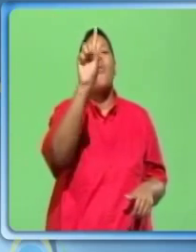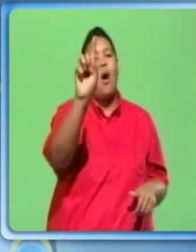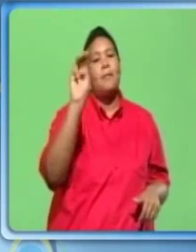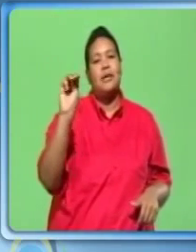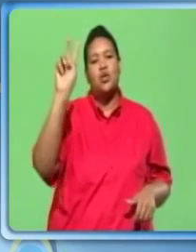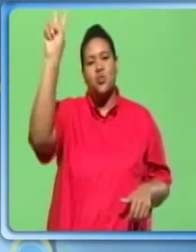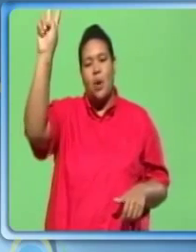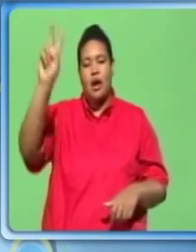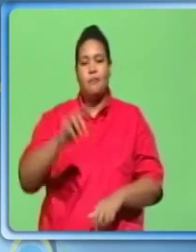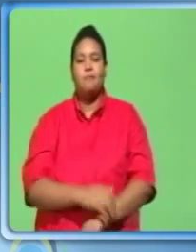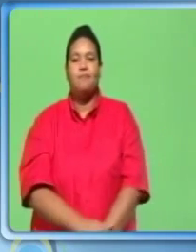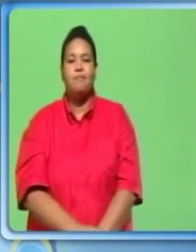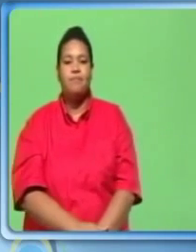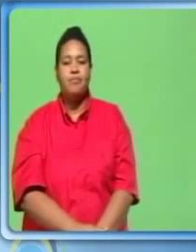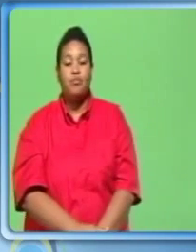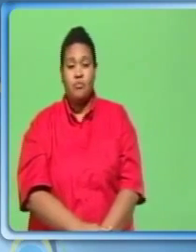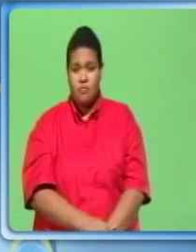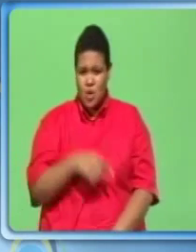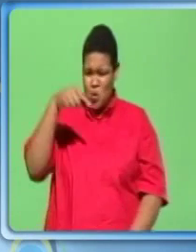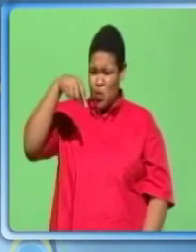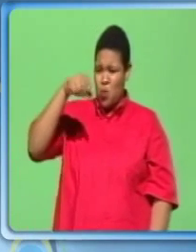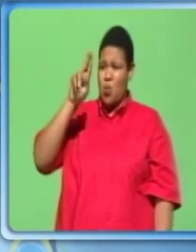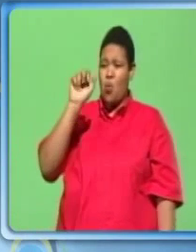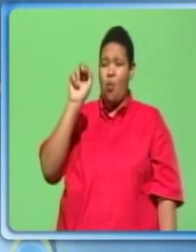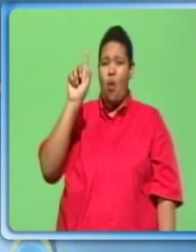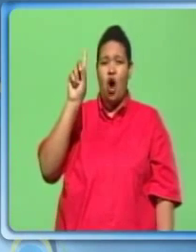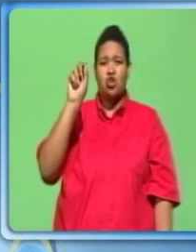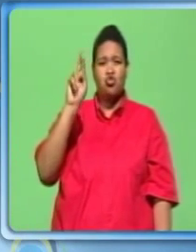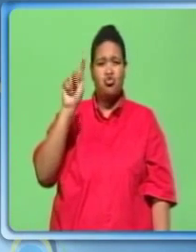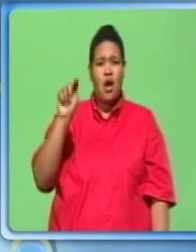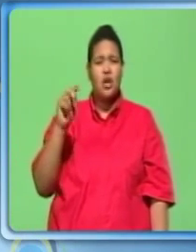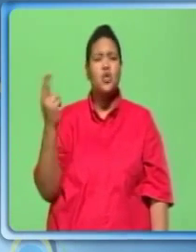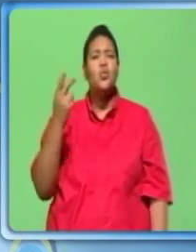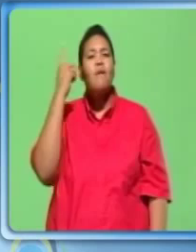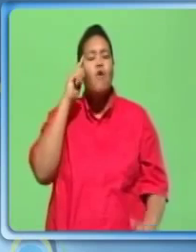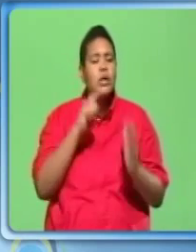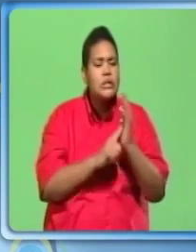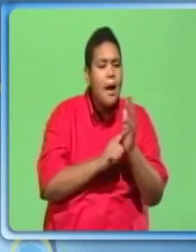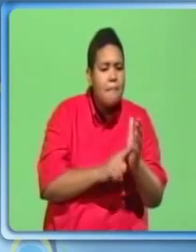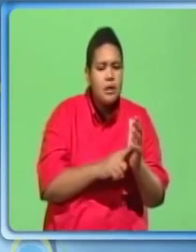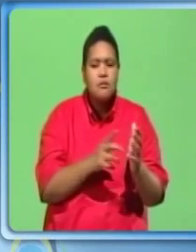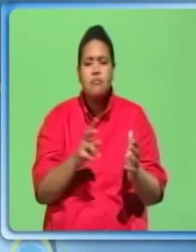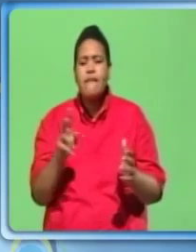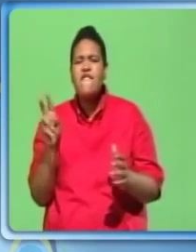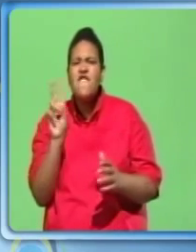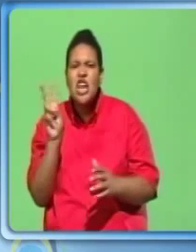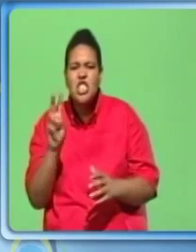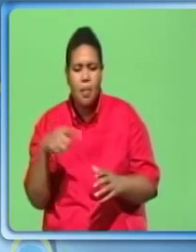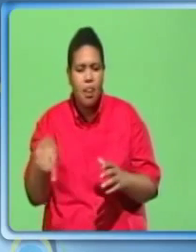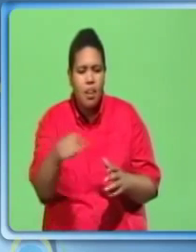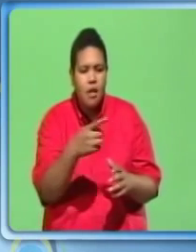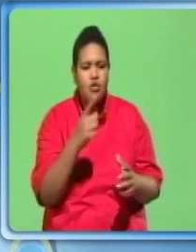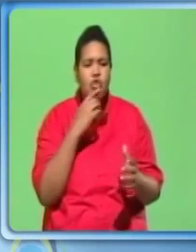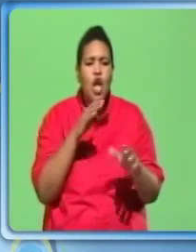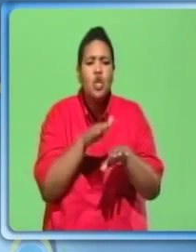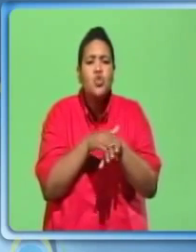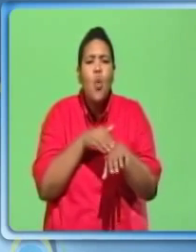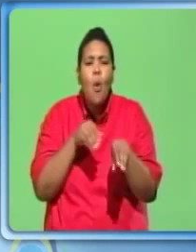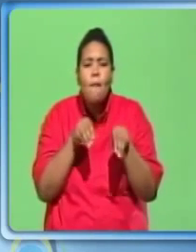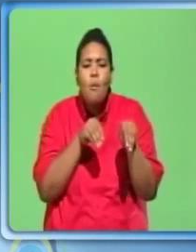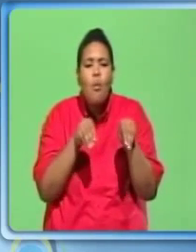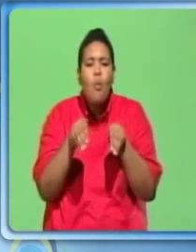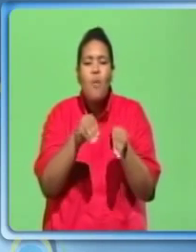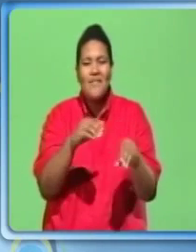squared. The quadrat is used for sampling vegetation, slow-moving